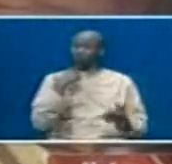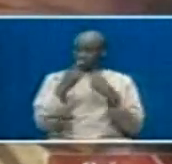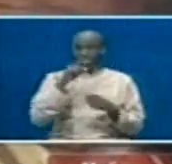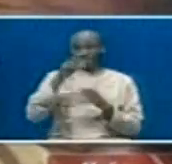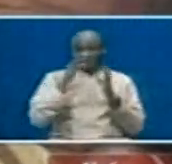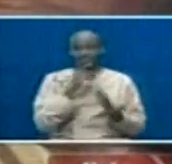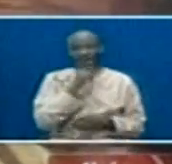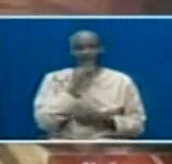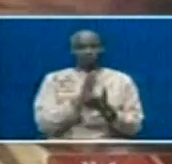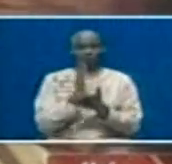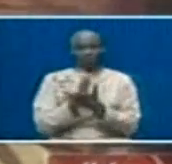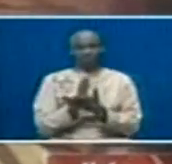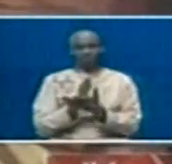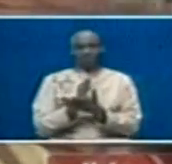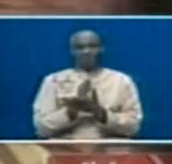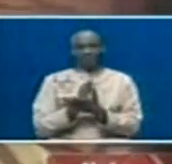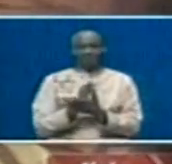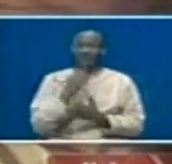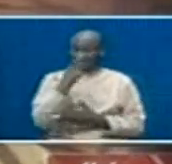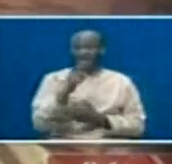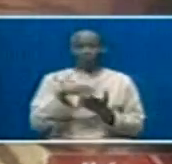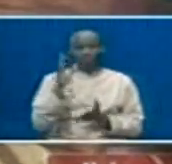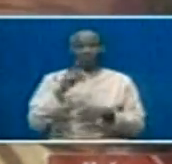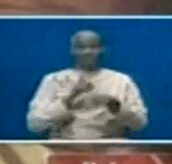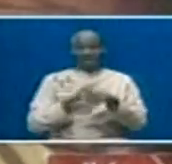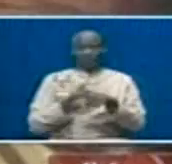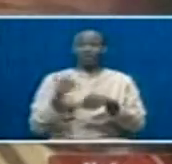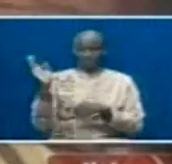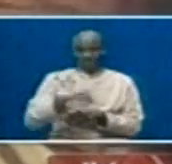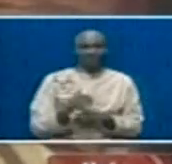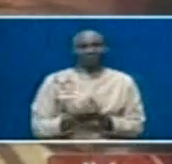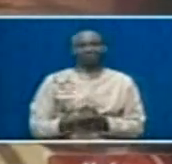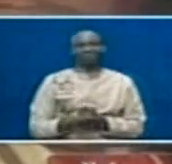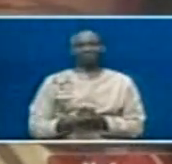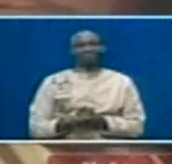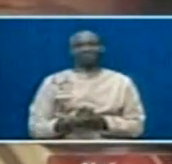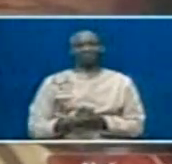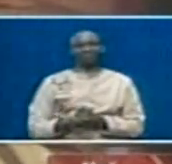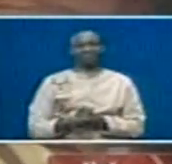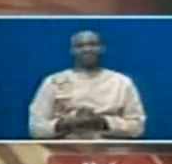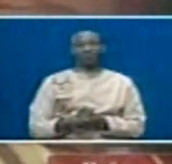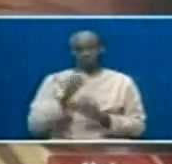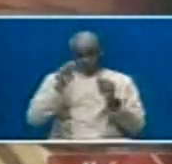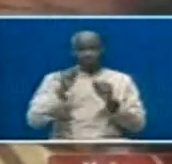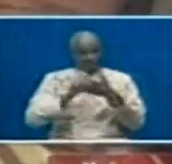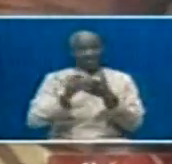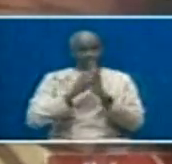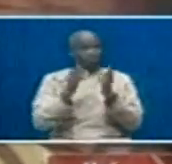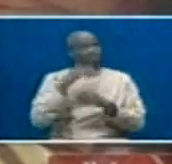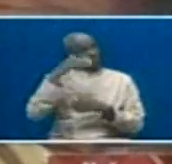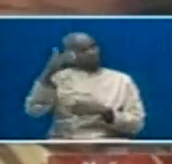few people ever will, man. I mean, well, I'll tell you more as we come back. Oh, right, you do that. And you got to write a book someday. Well,